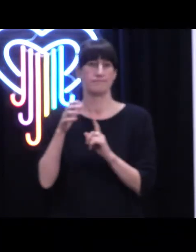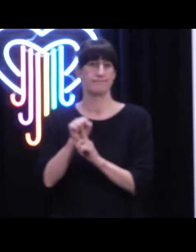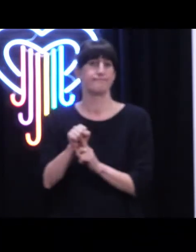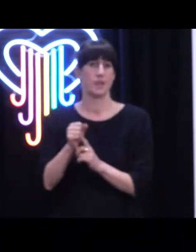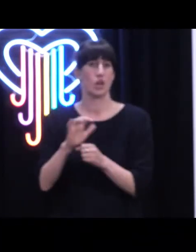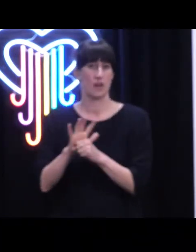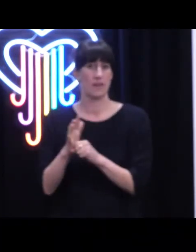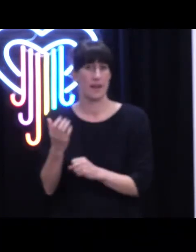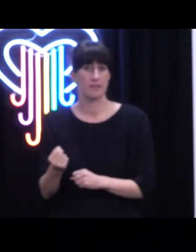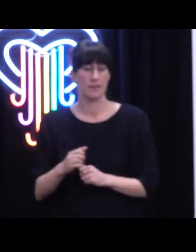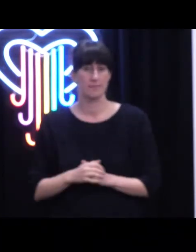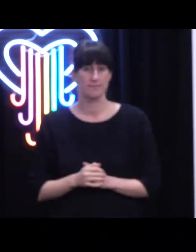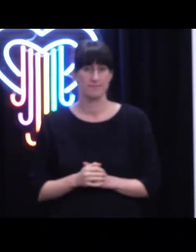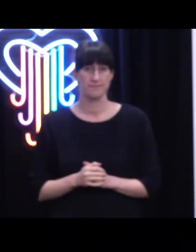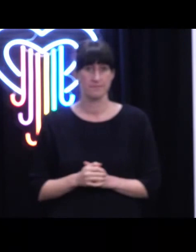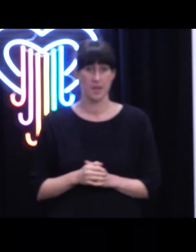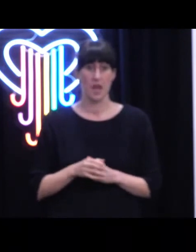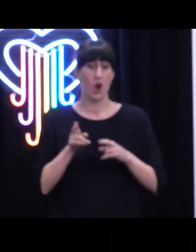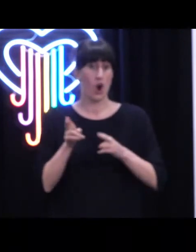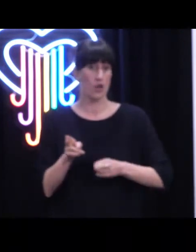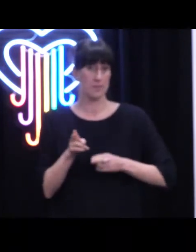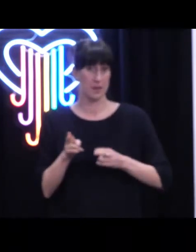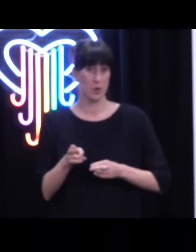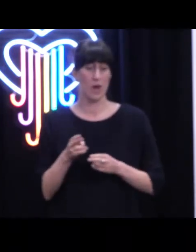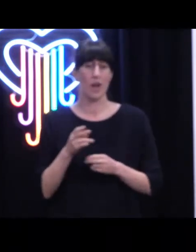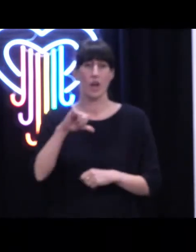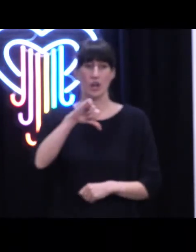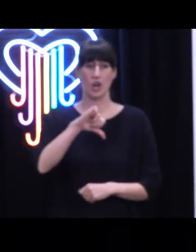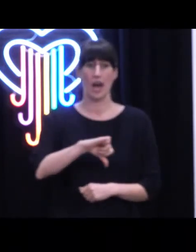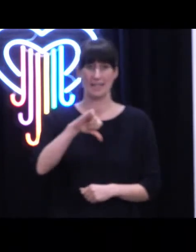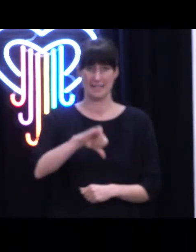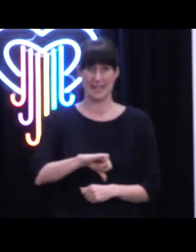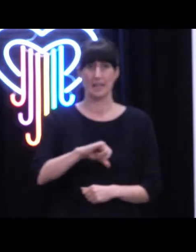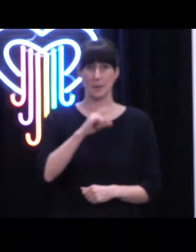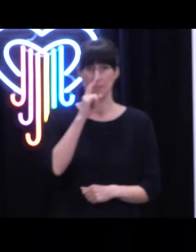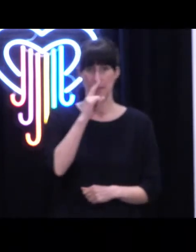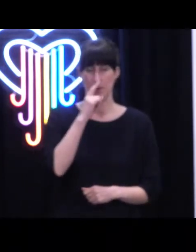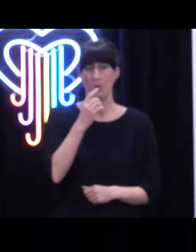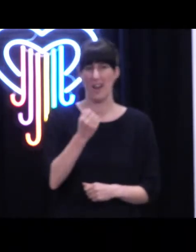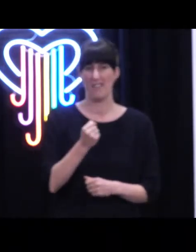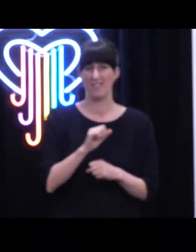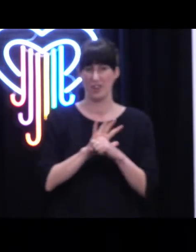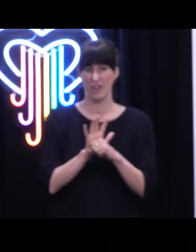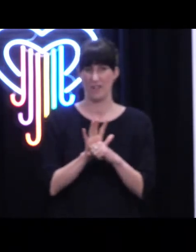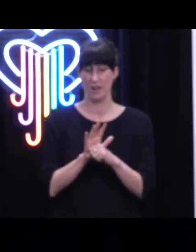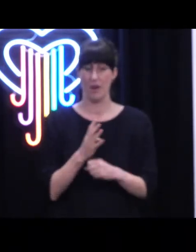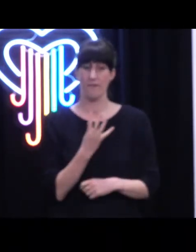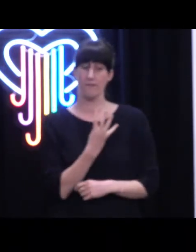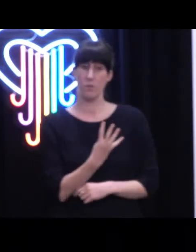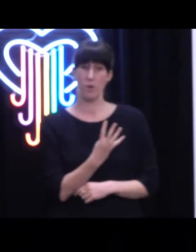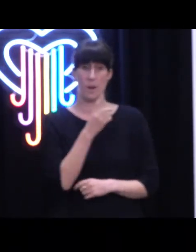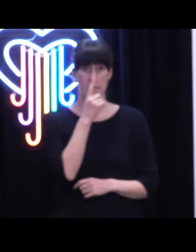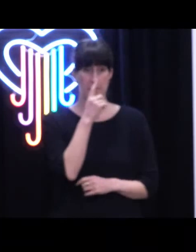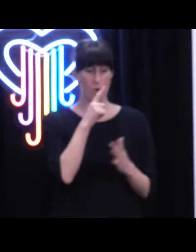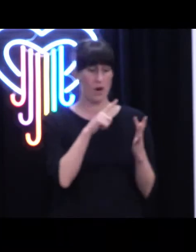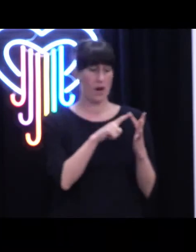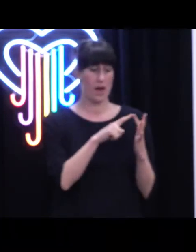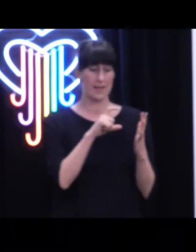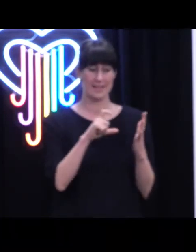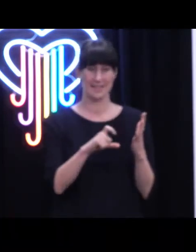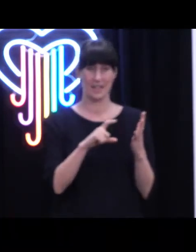There are 19 people in hospital today still with COVID-19, and 4 of those are in intensive care units, all requiring